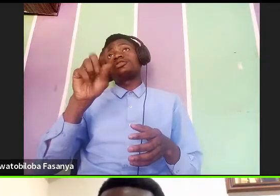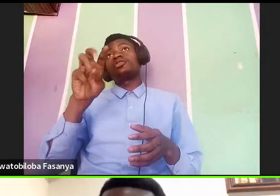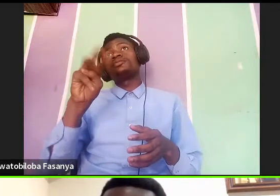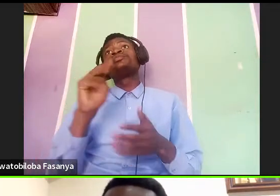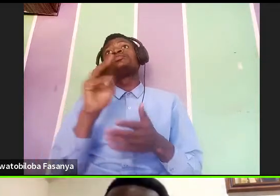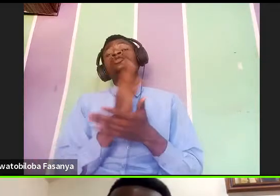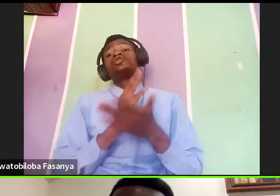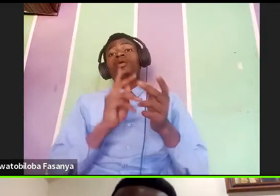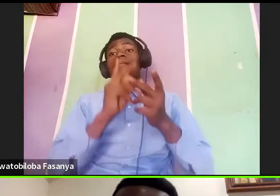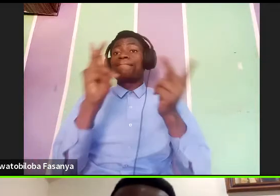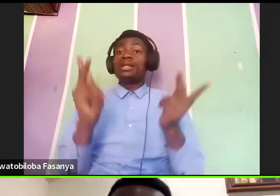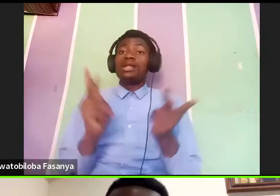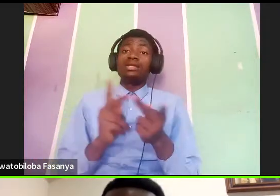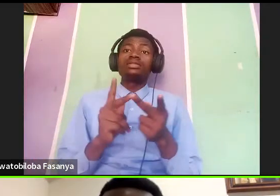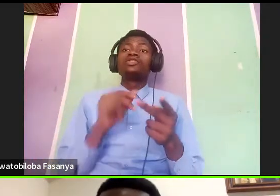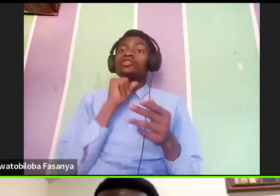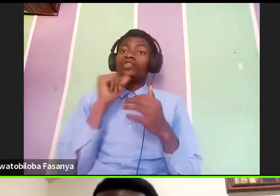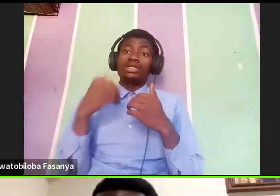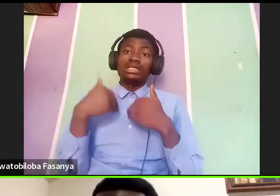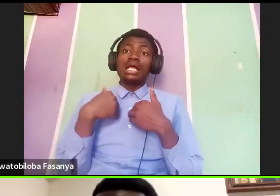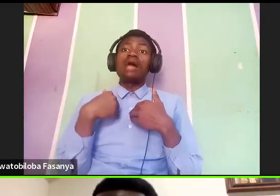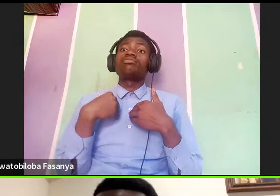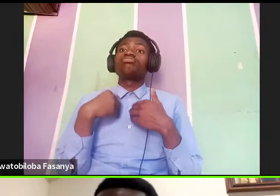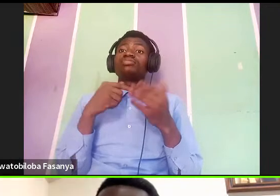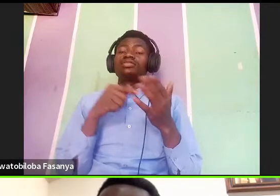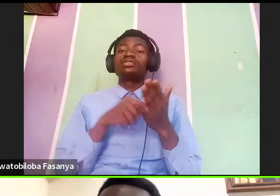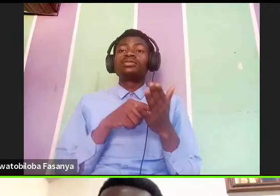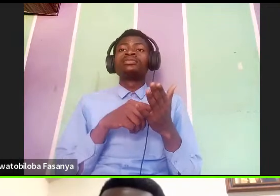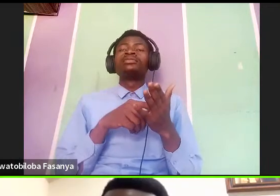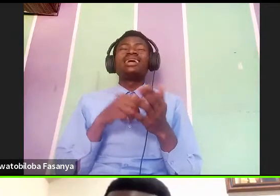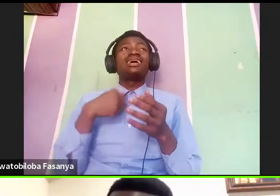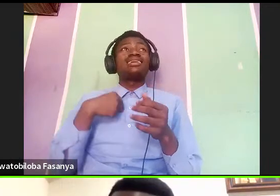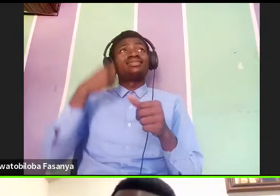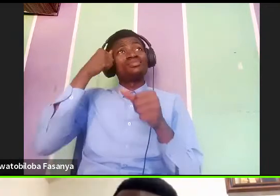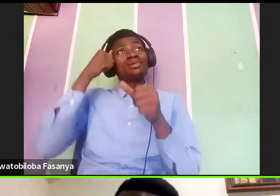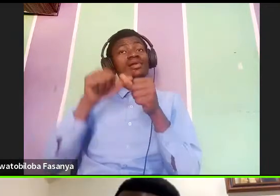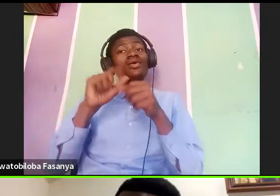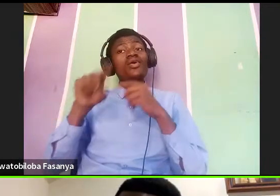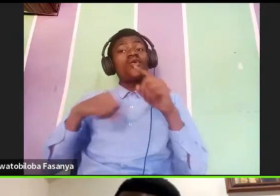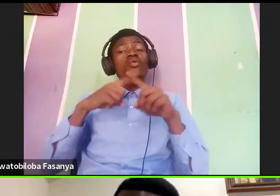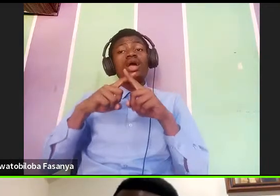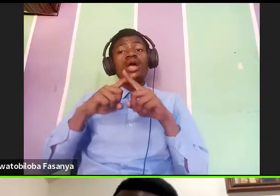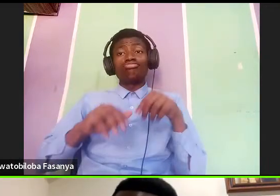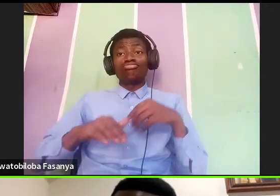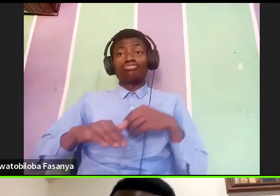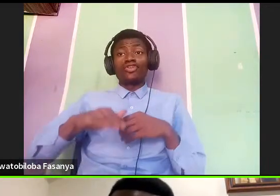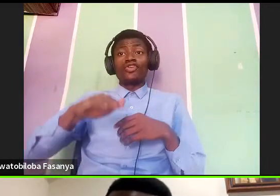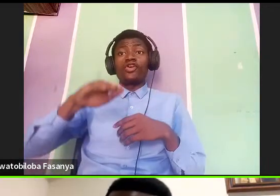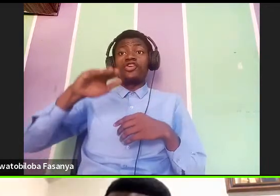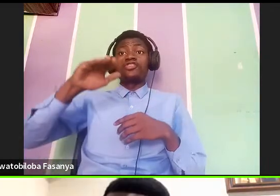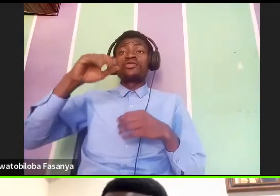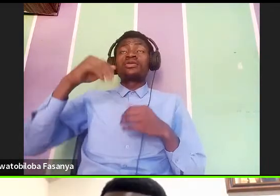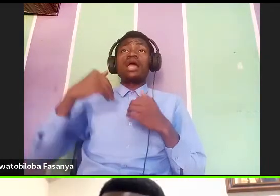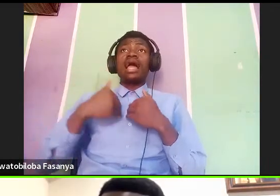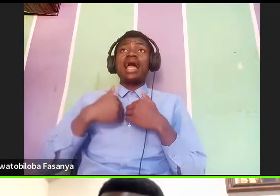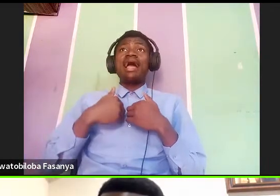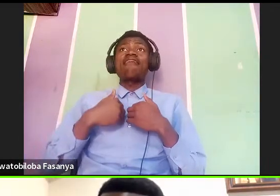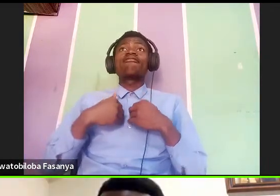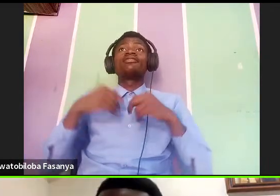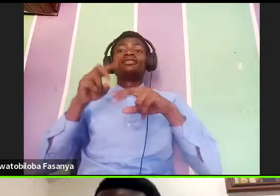up, we had this salt and sugar solution where they have this mixture of how many